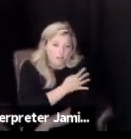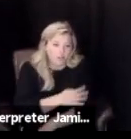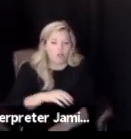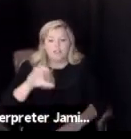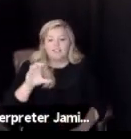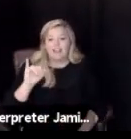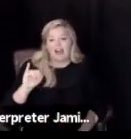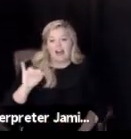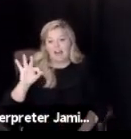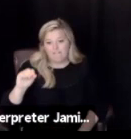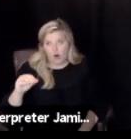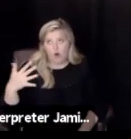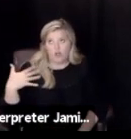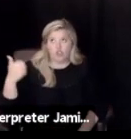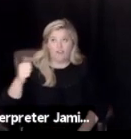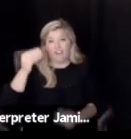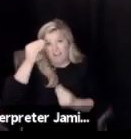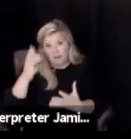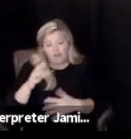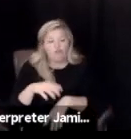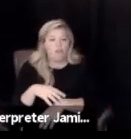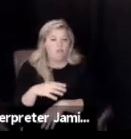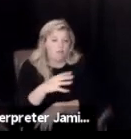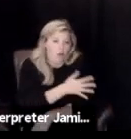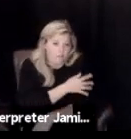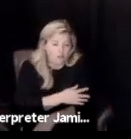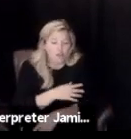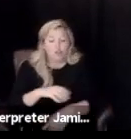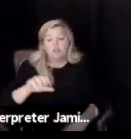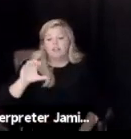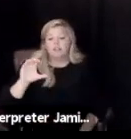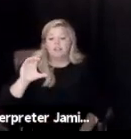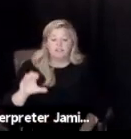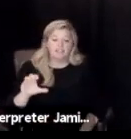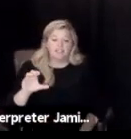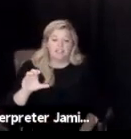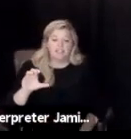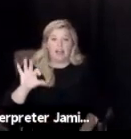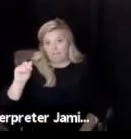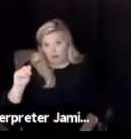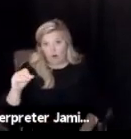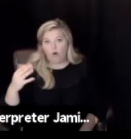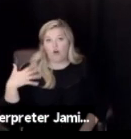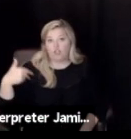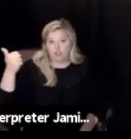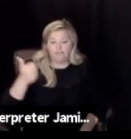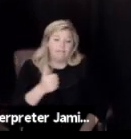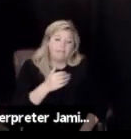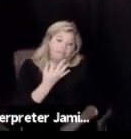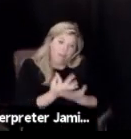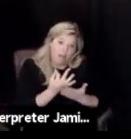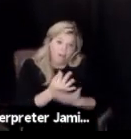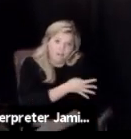Chief Information Officer. You have the Chief CFO, the Chief Finance